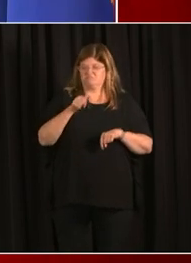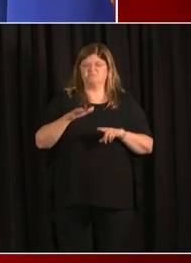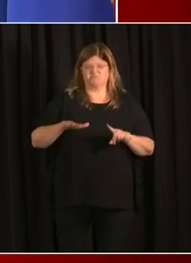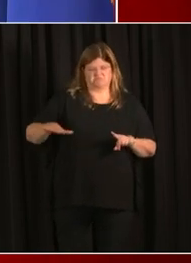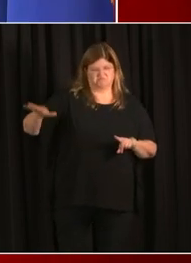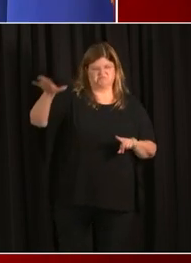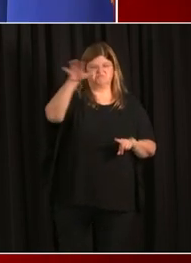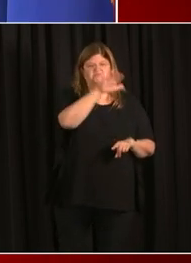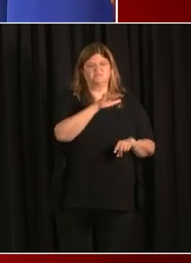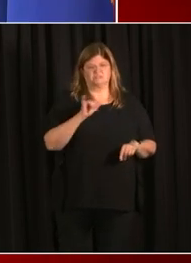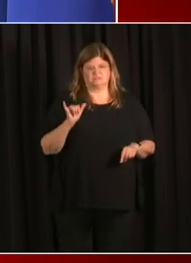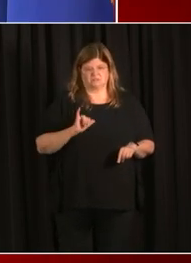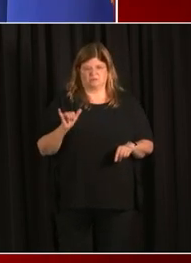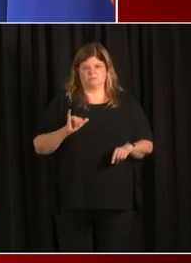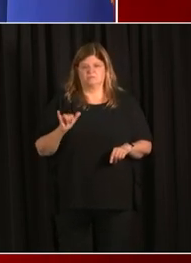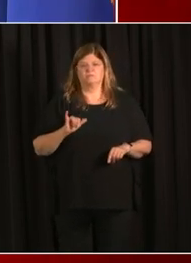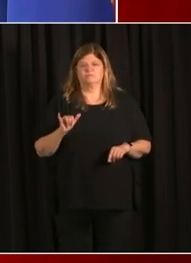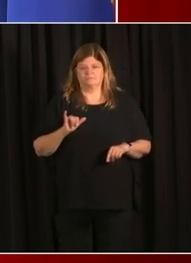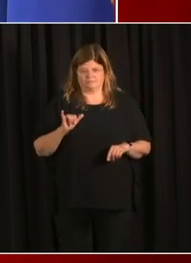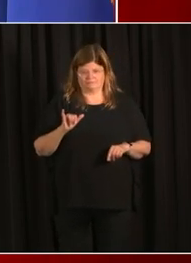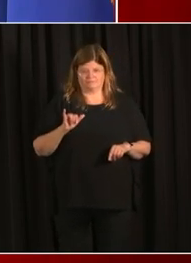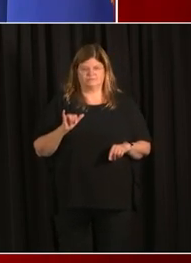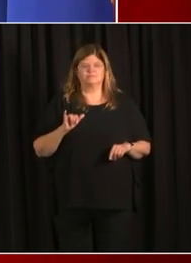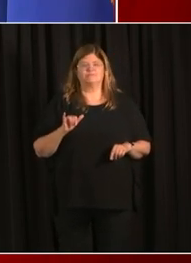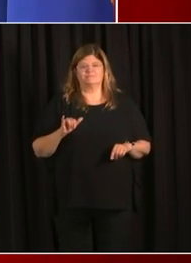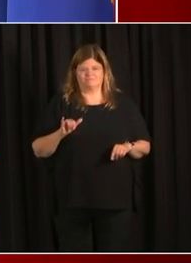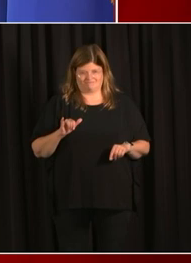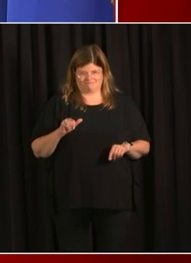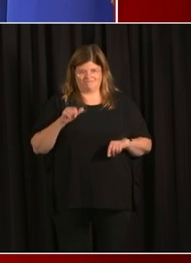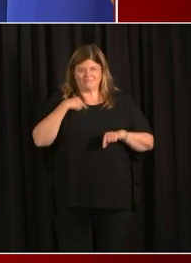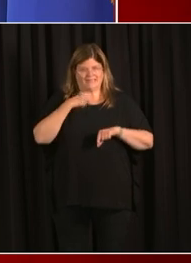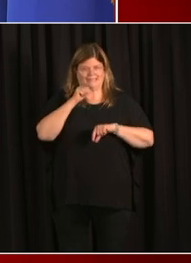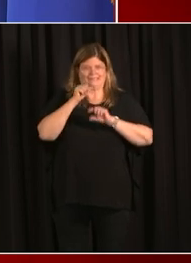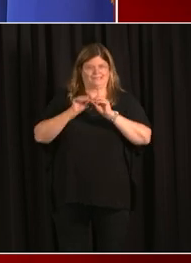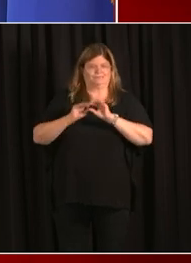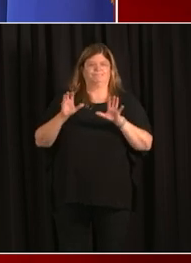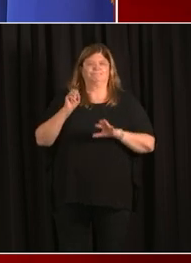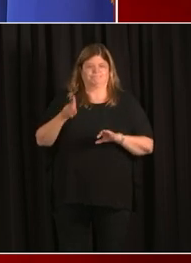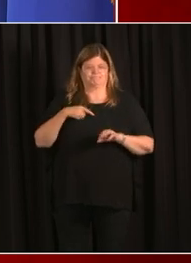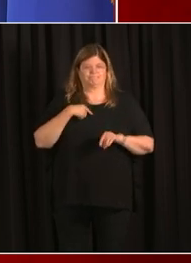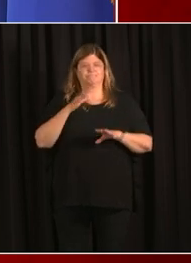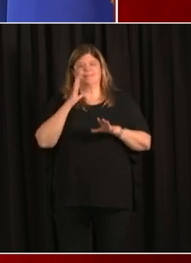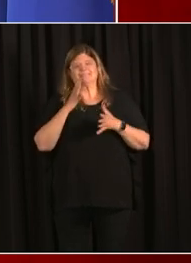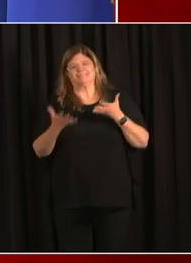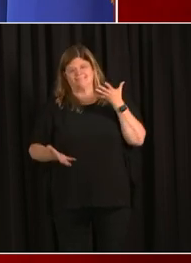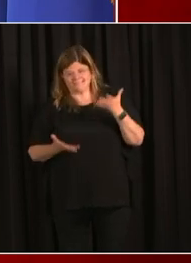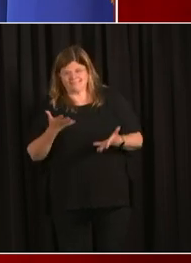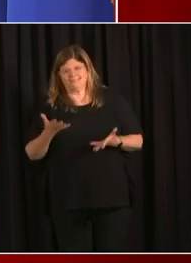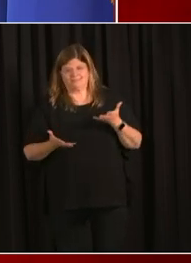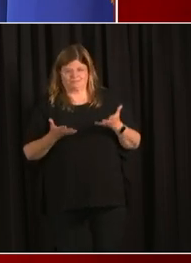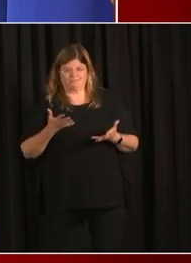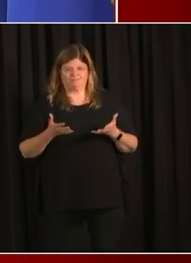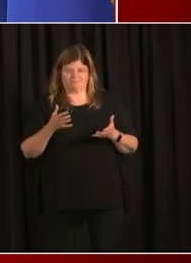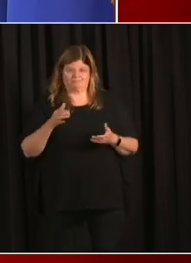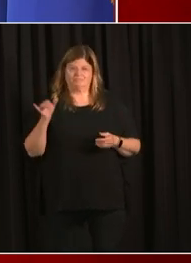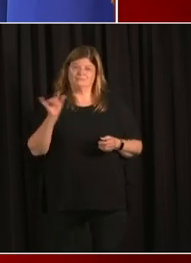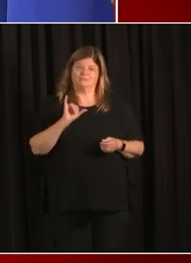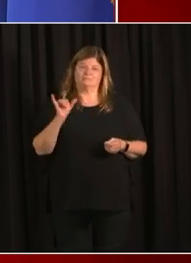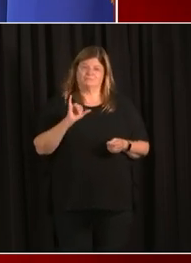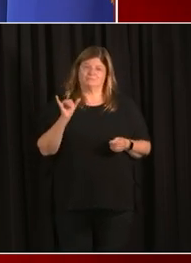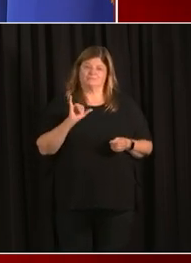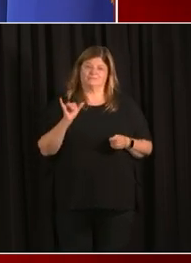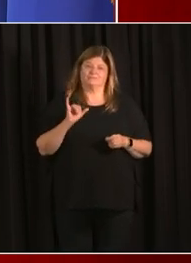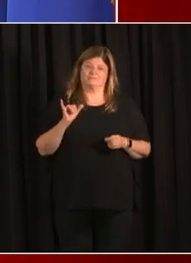we introduce that very clearly and concisely. And in that same vein, we